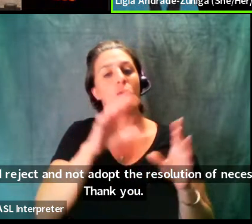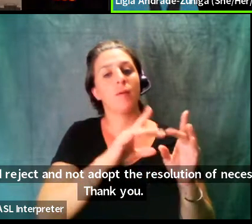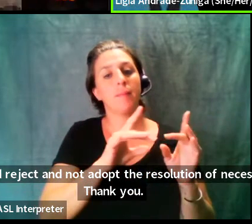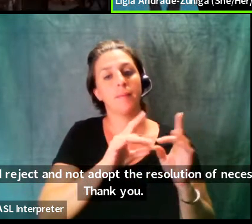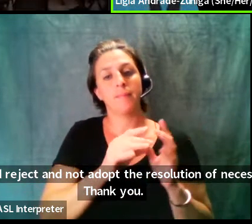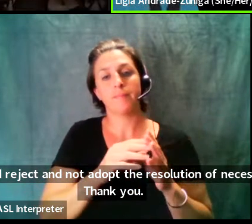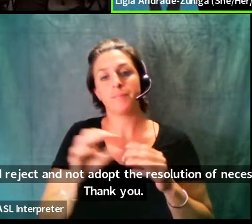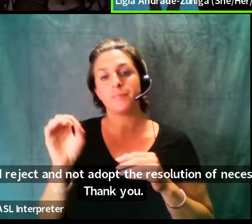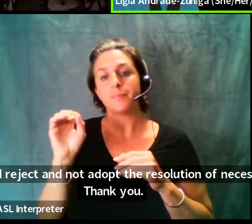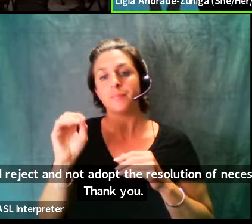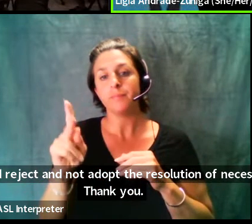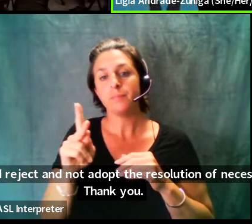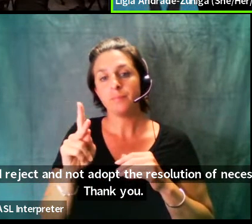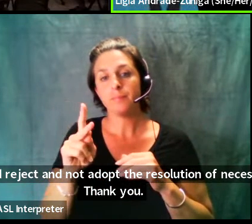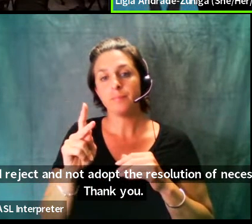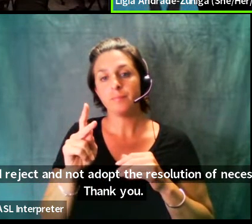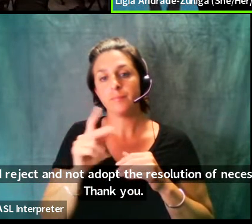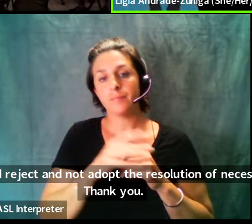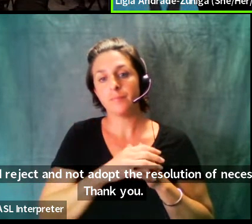Okay,